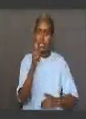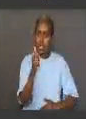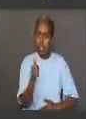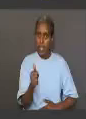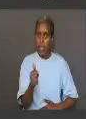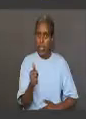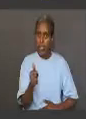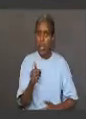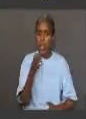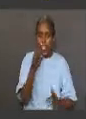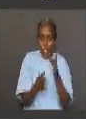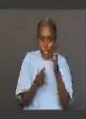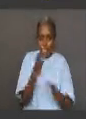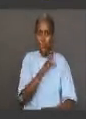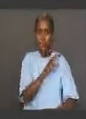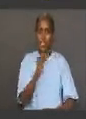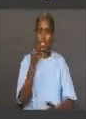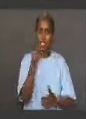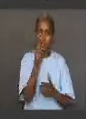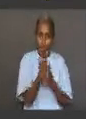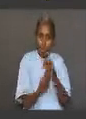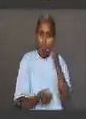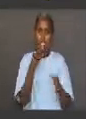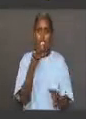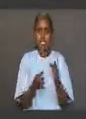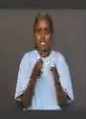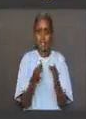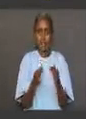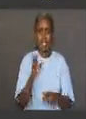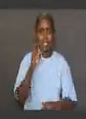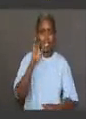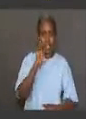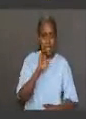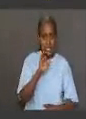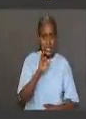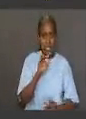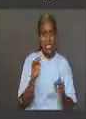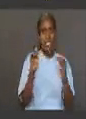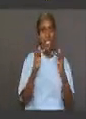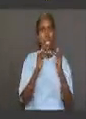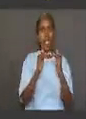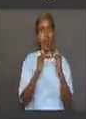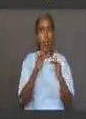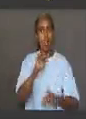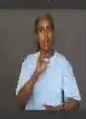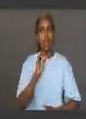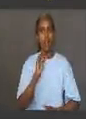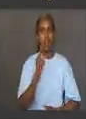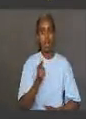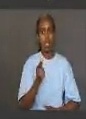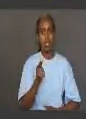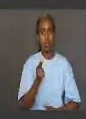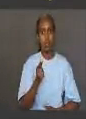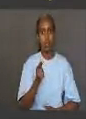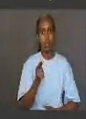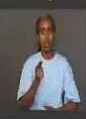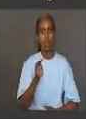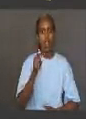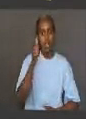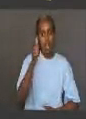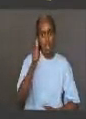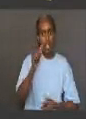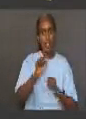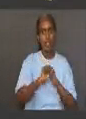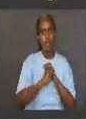a if and only if c equals the logarithm of